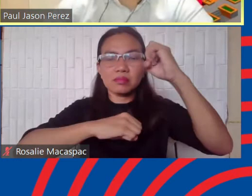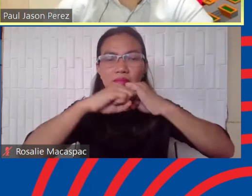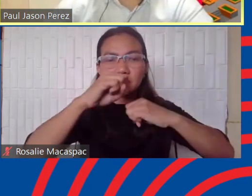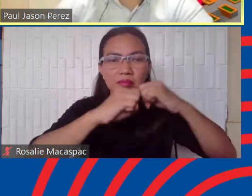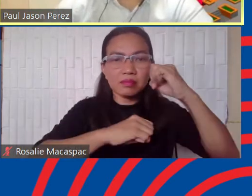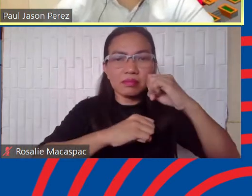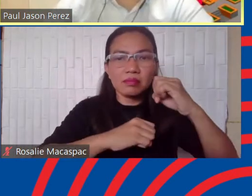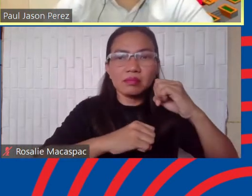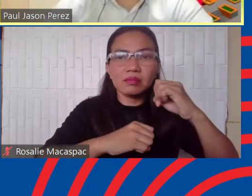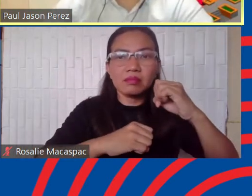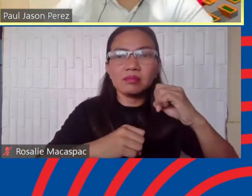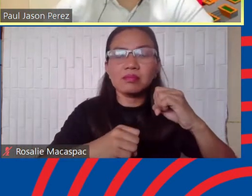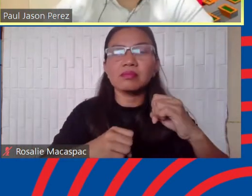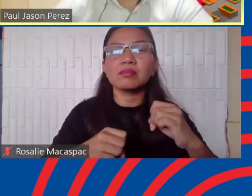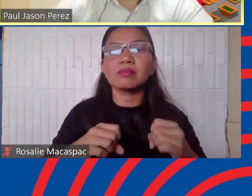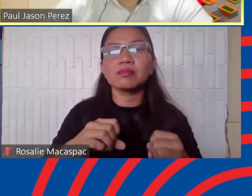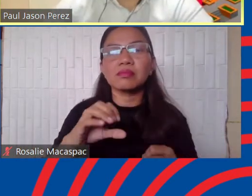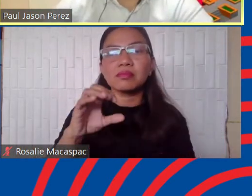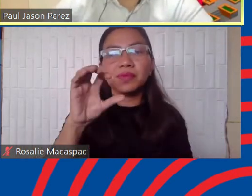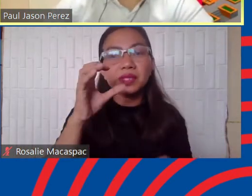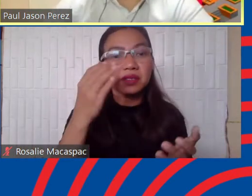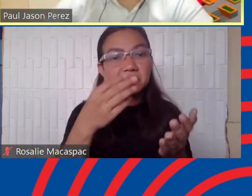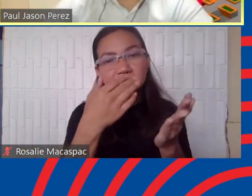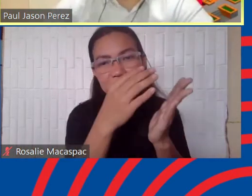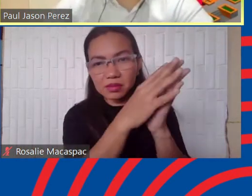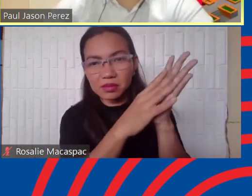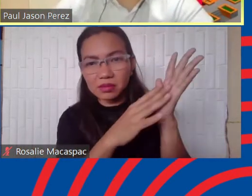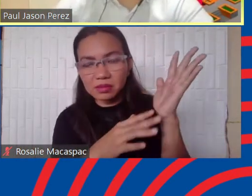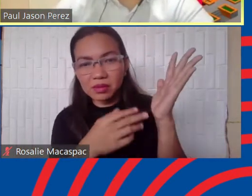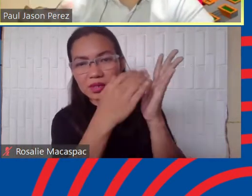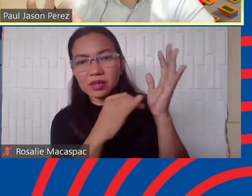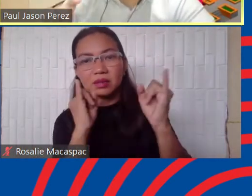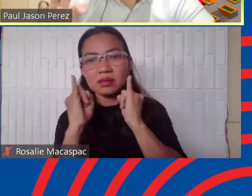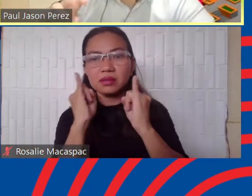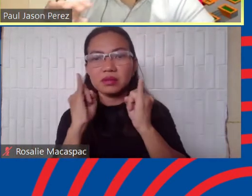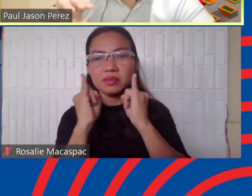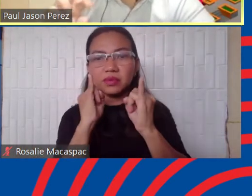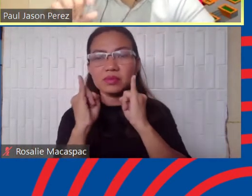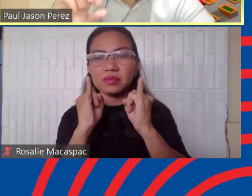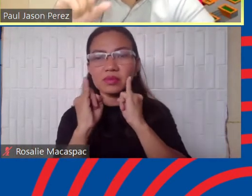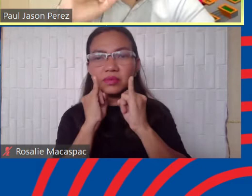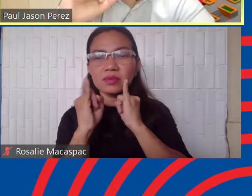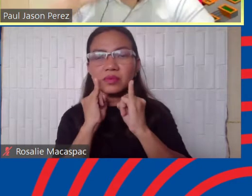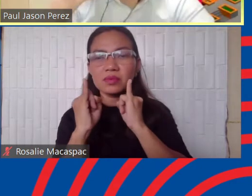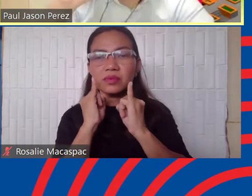these are transcripts or interviews. Sometimes you have to